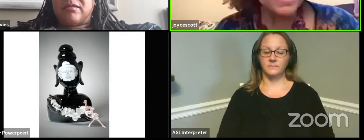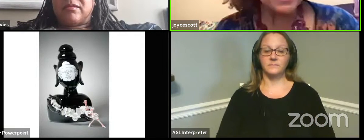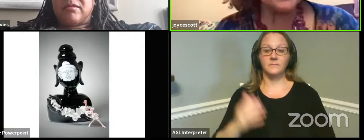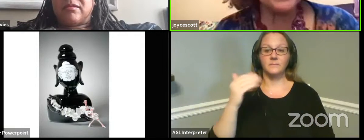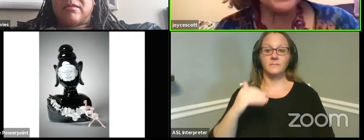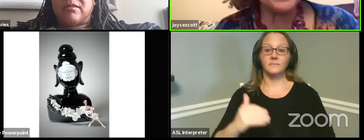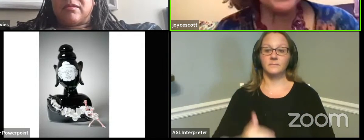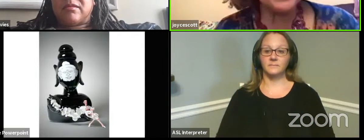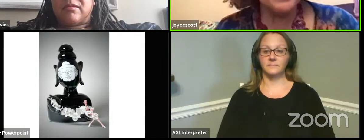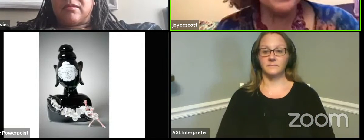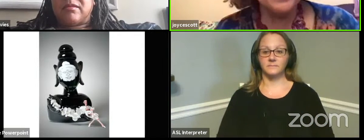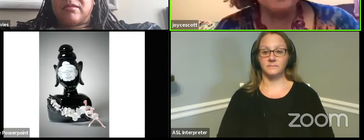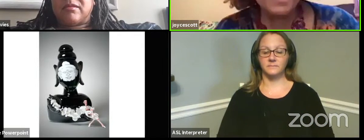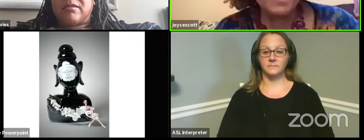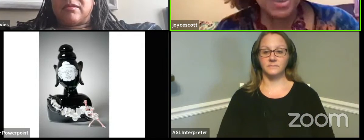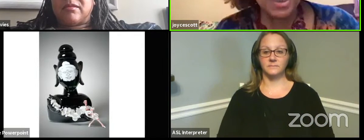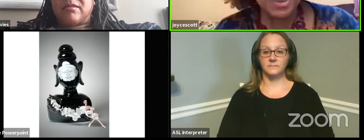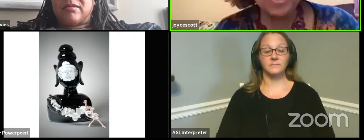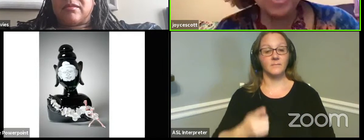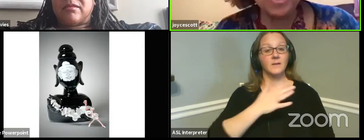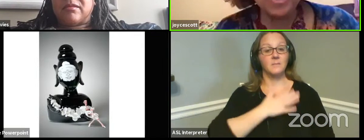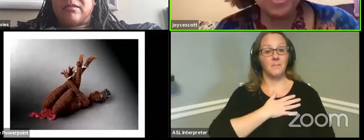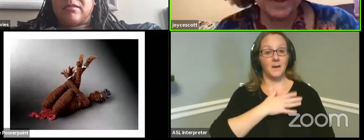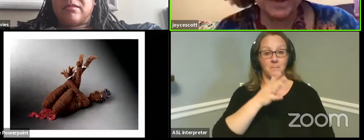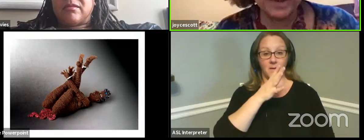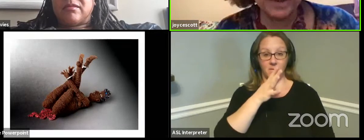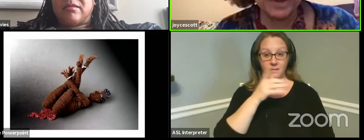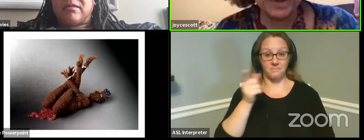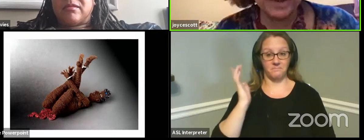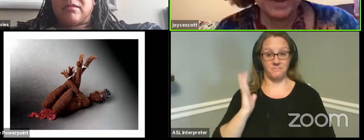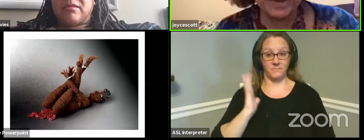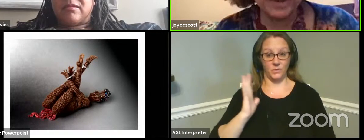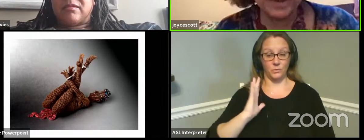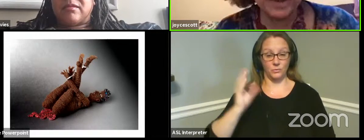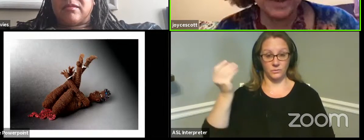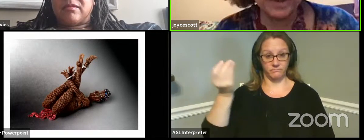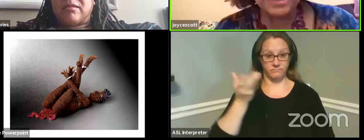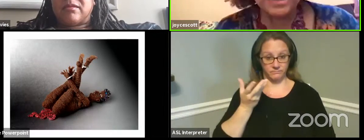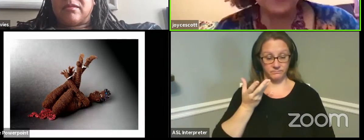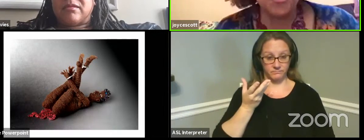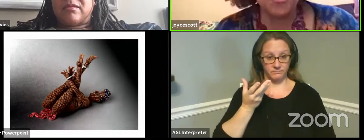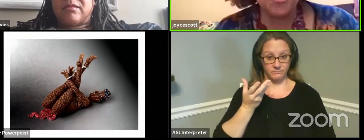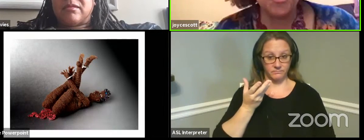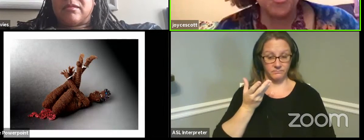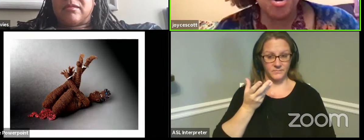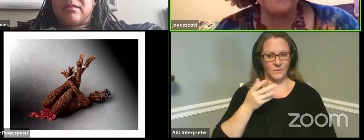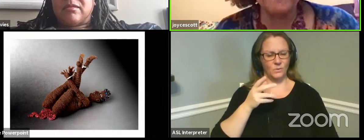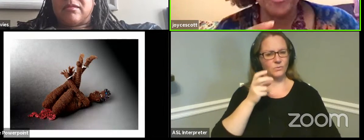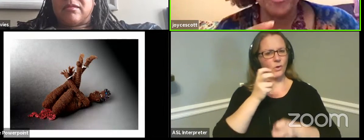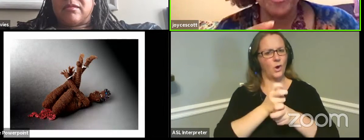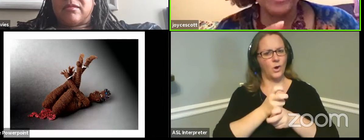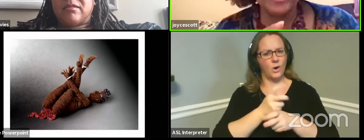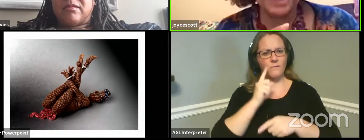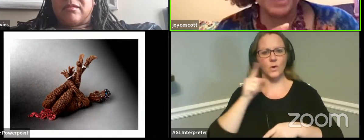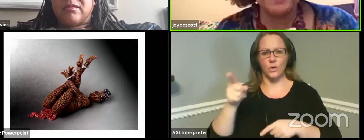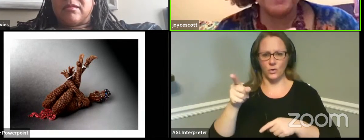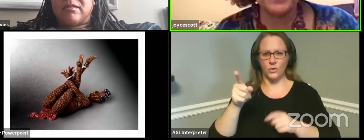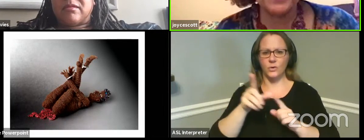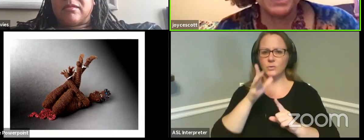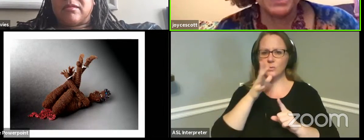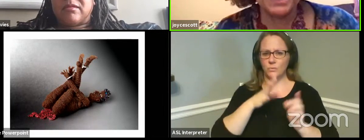Next, so my mom used to tell me that it was so hard for her